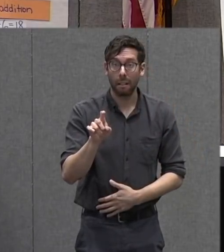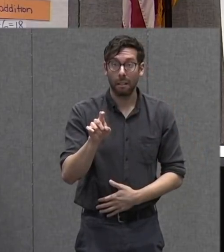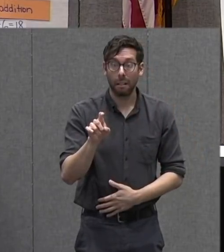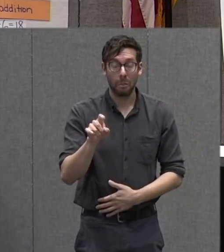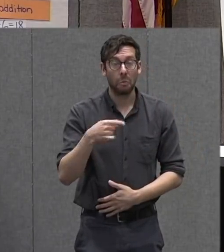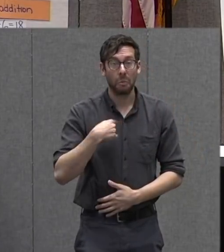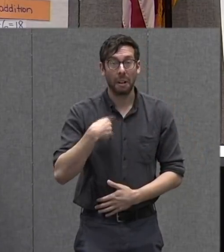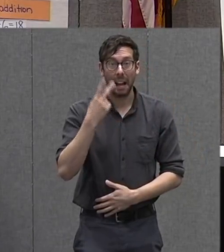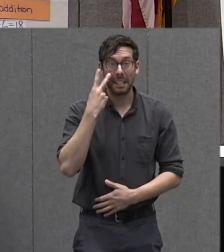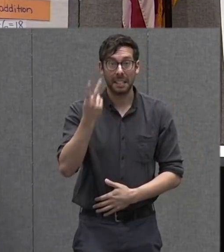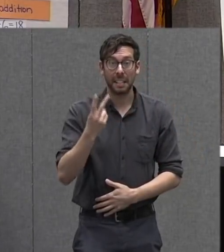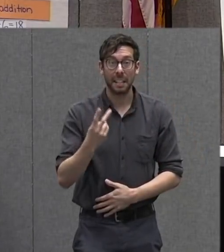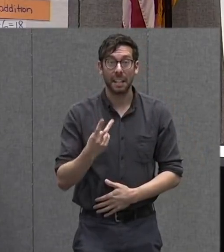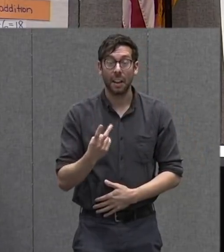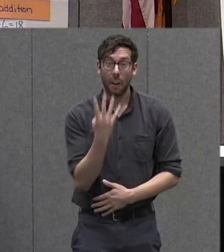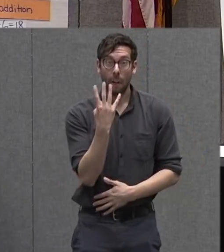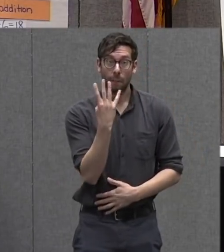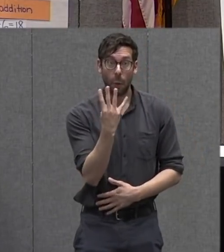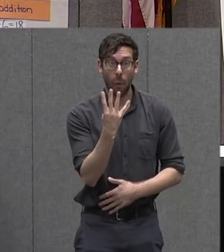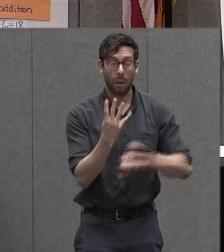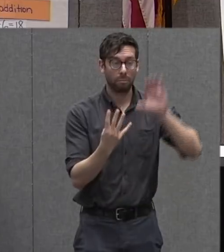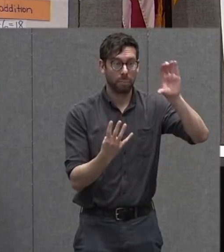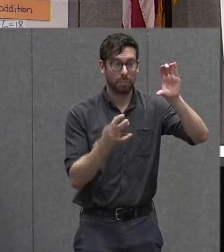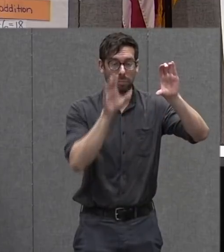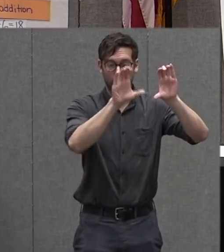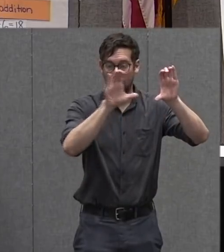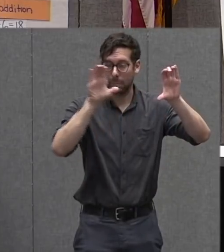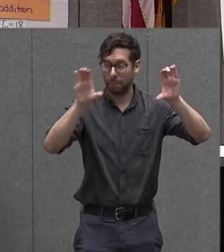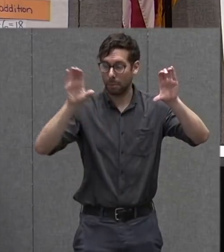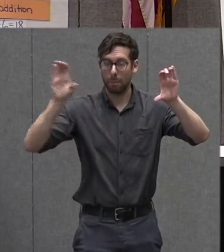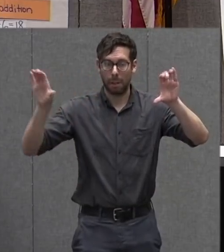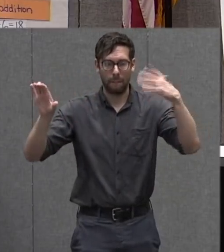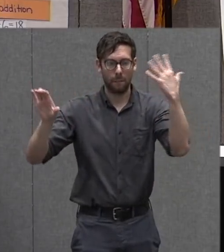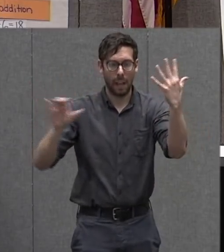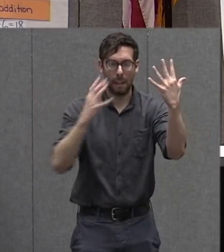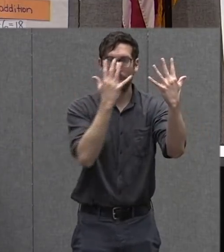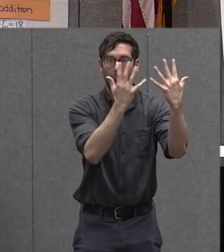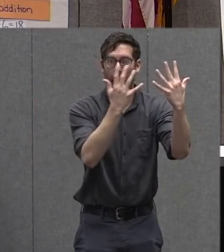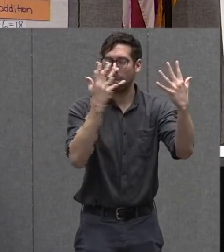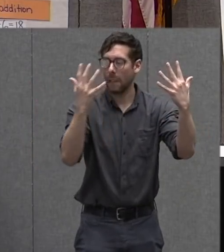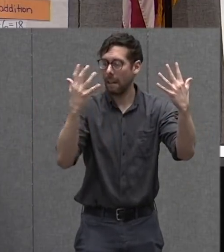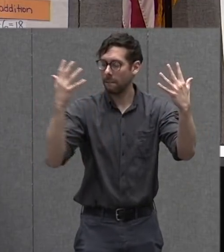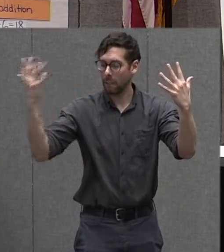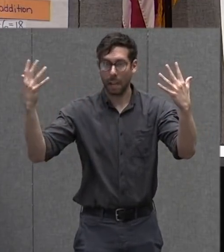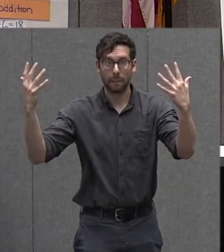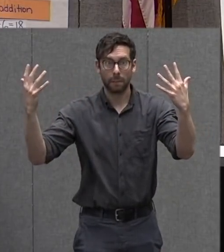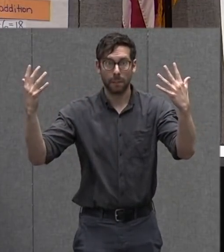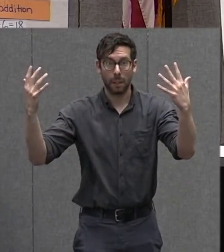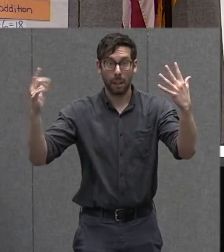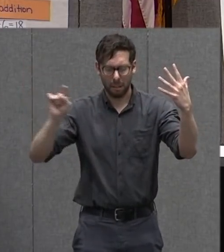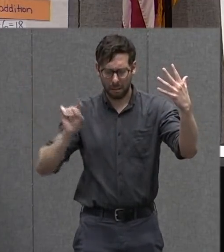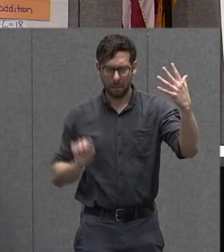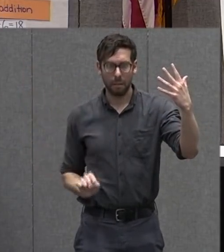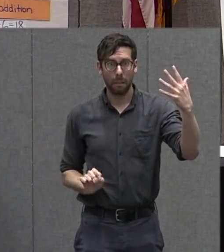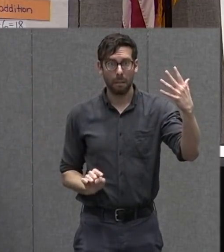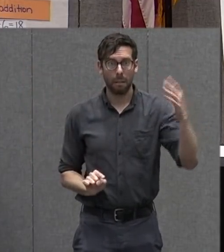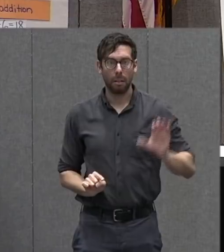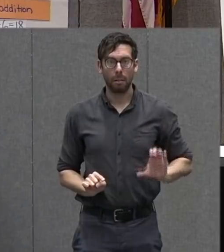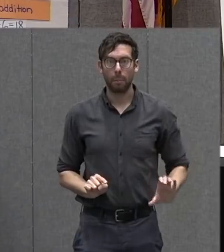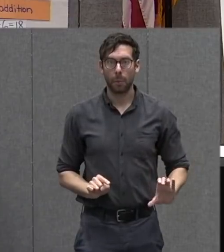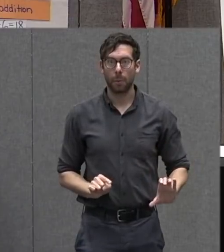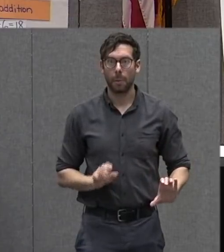here. 1, 2, 3, 4, 5. And I see another set here. 1, 2, 3, 4. Oh, I counted 5